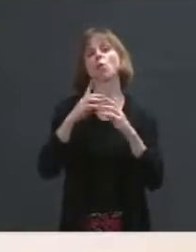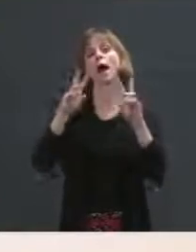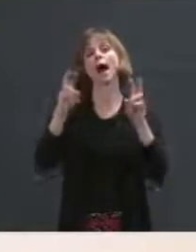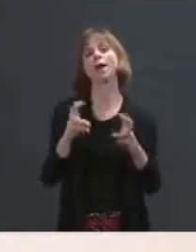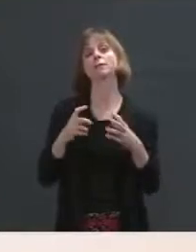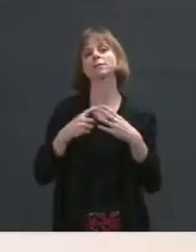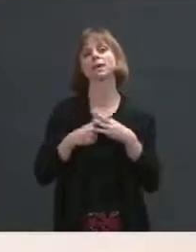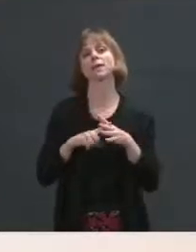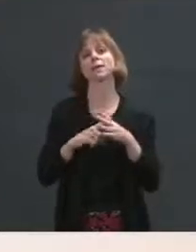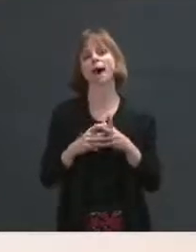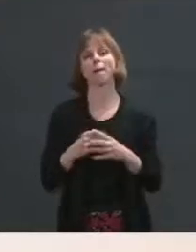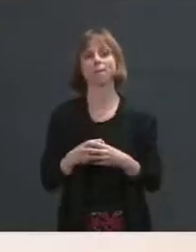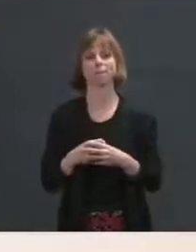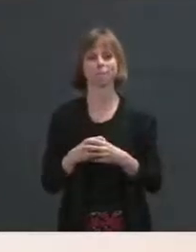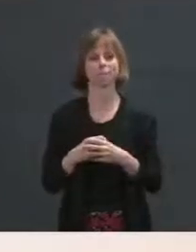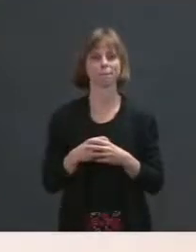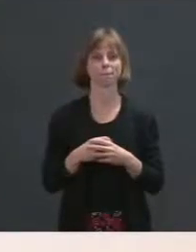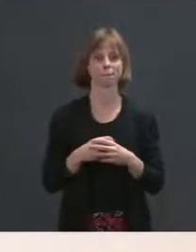top.